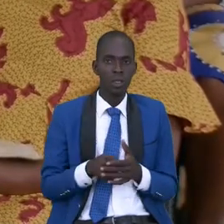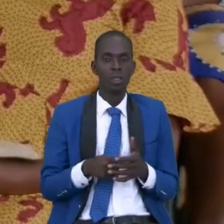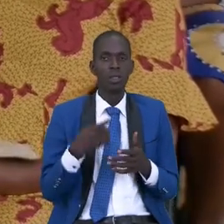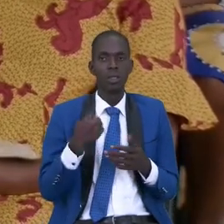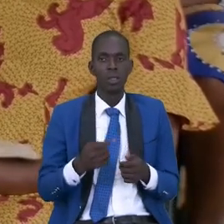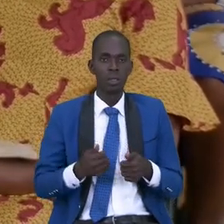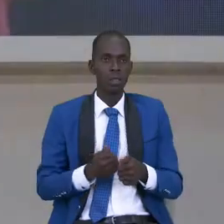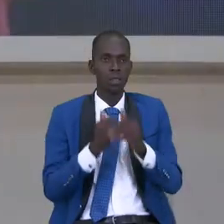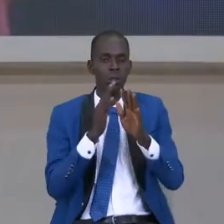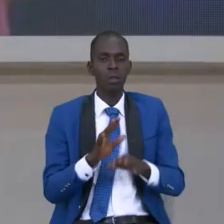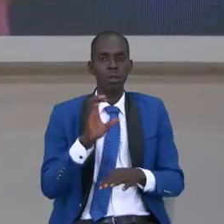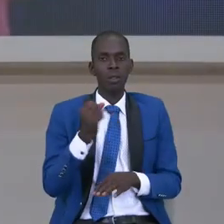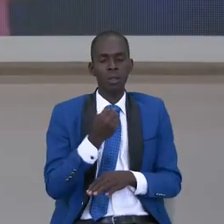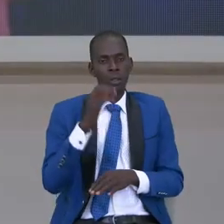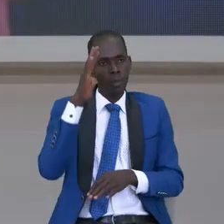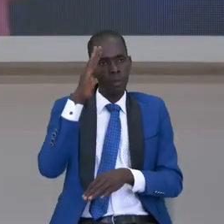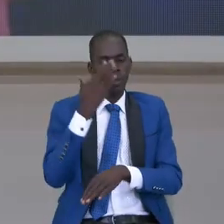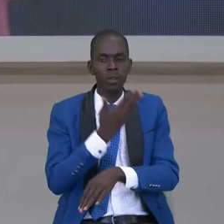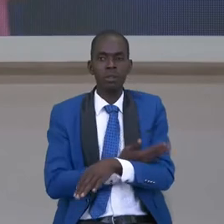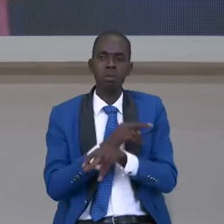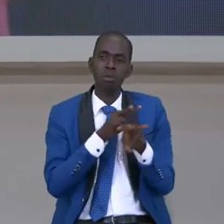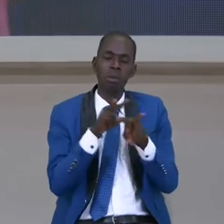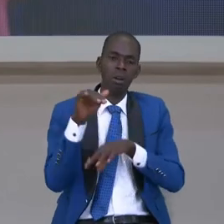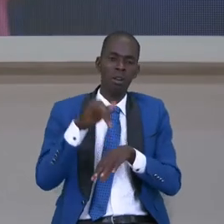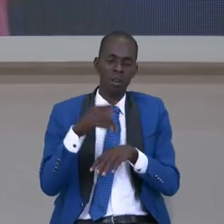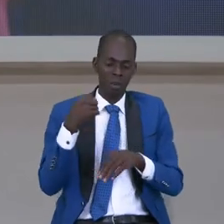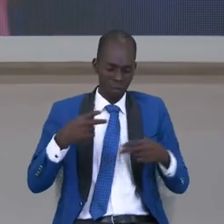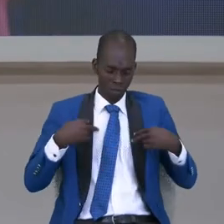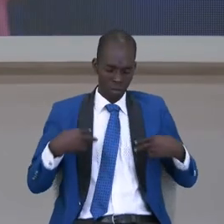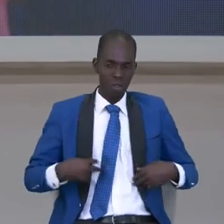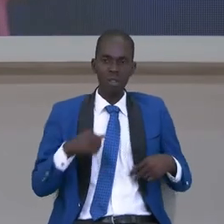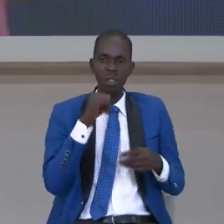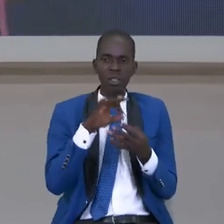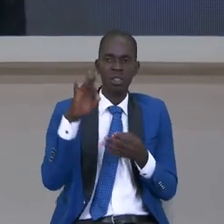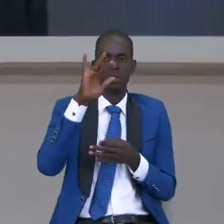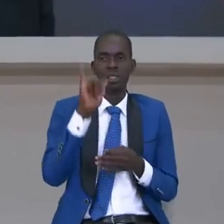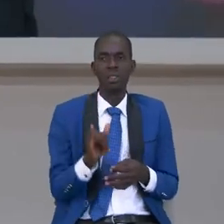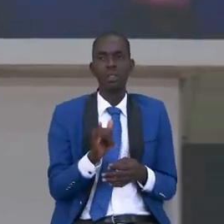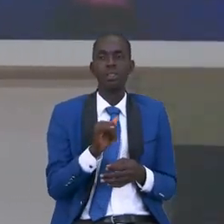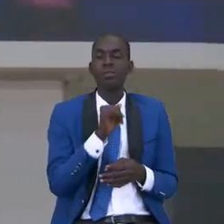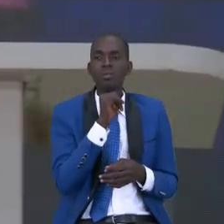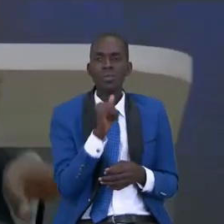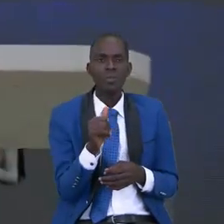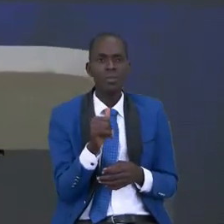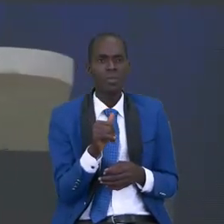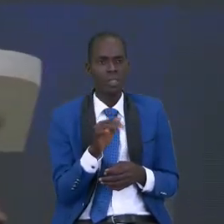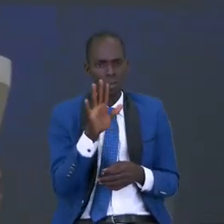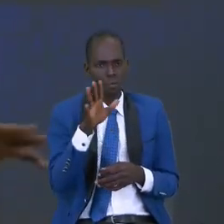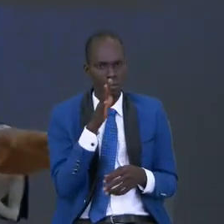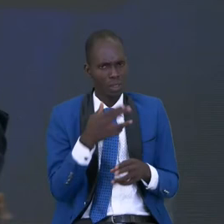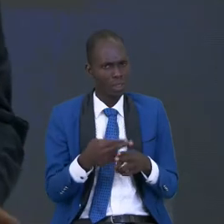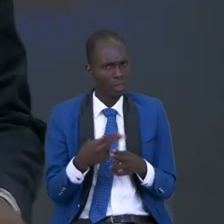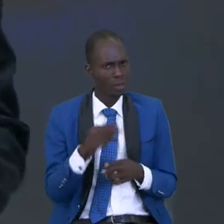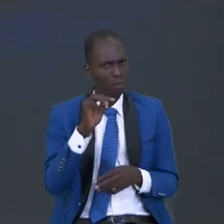son? They were looking at the physical, not at the spiritual. It's not his mother called Mary and